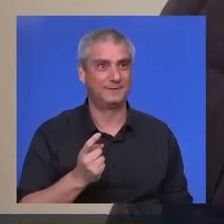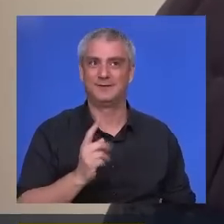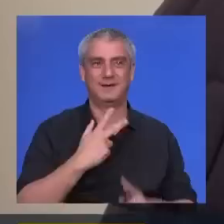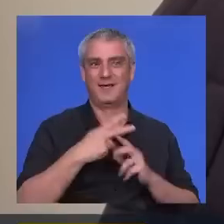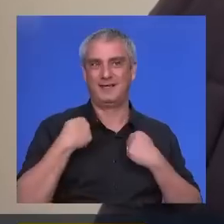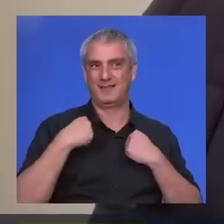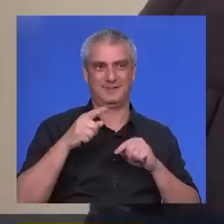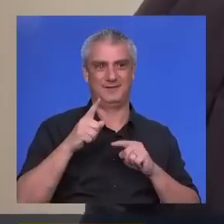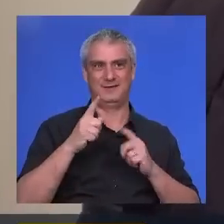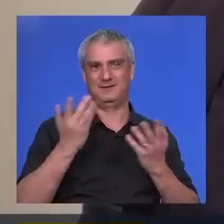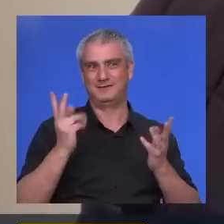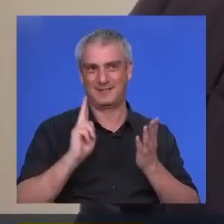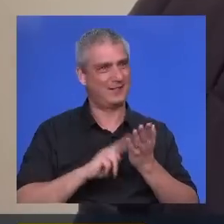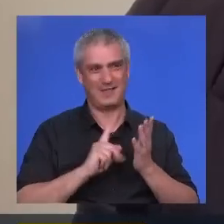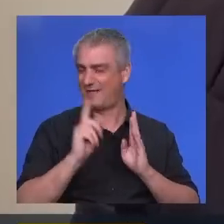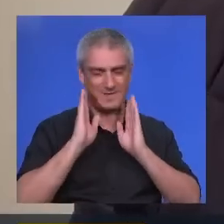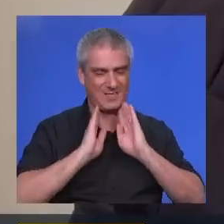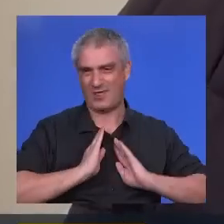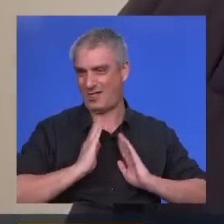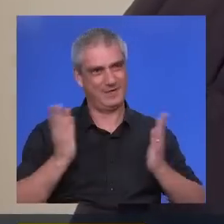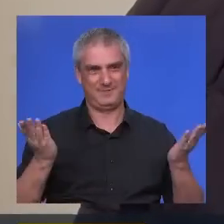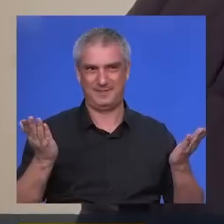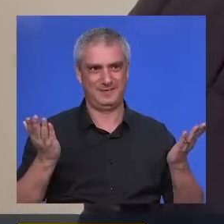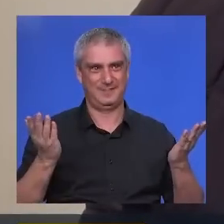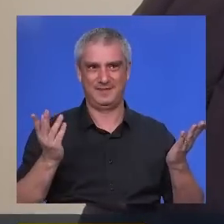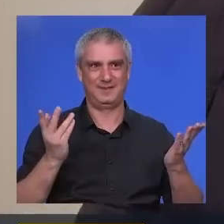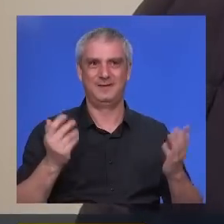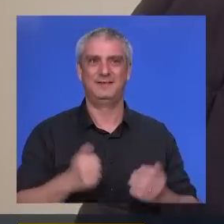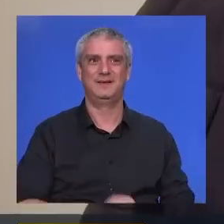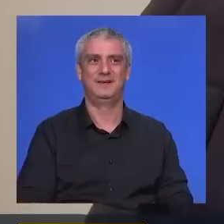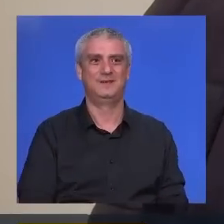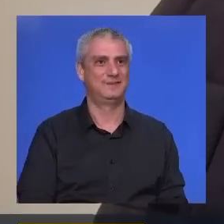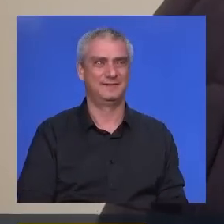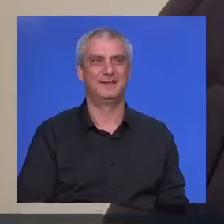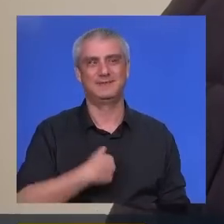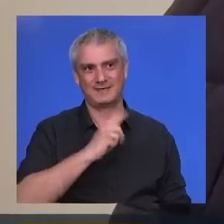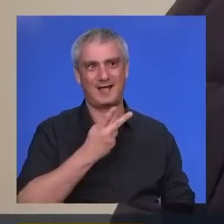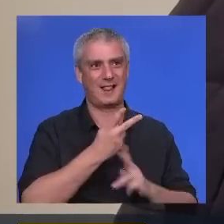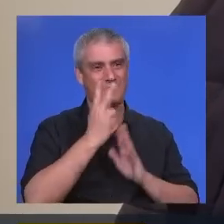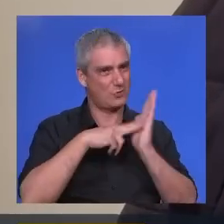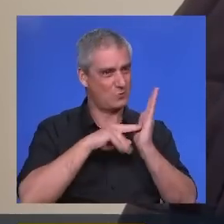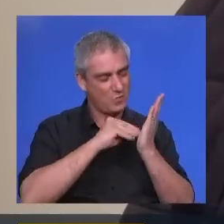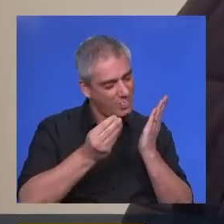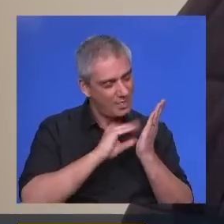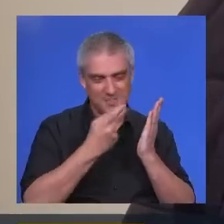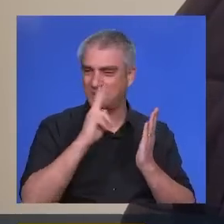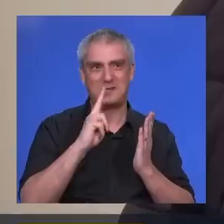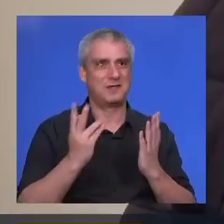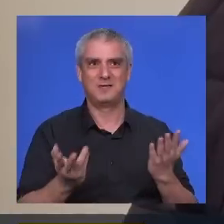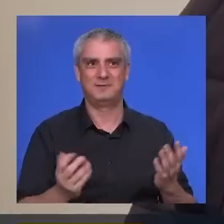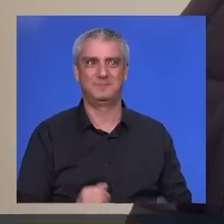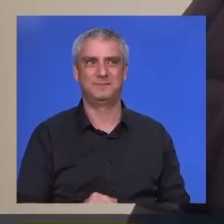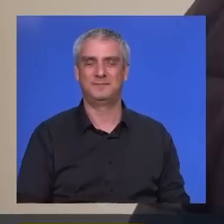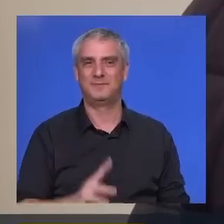here. That's right. No one would believe us anyway. I maybe have to go through my photographs a little more carefully just to see what I might have